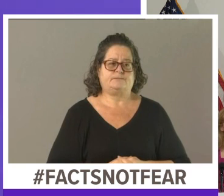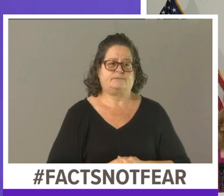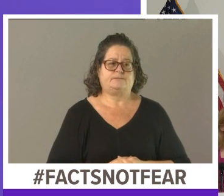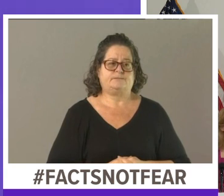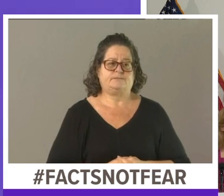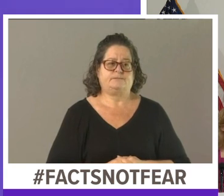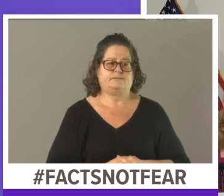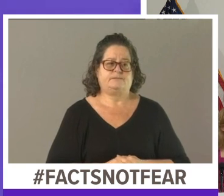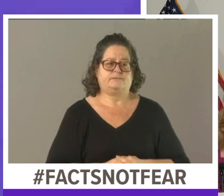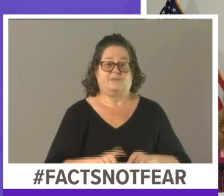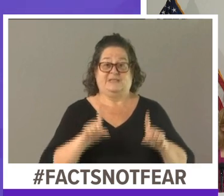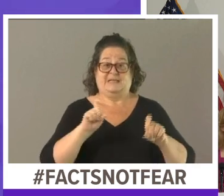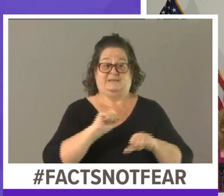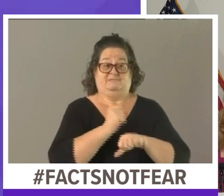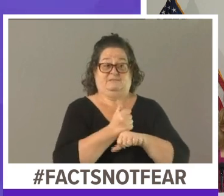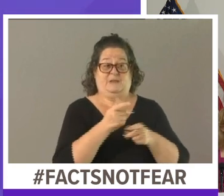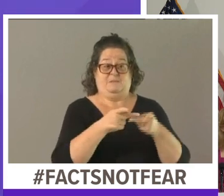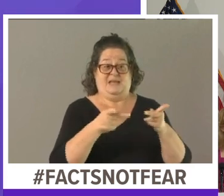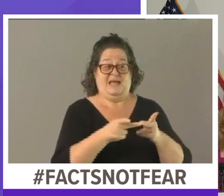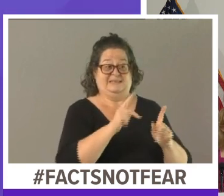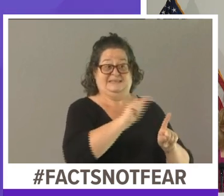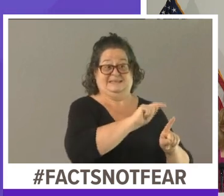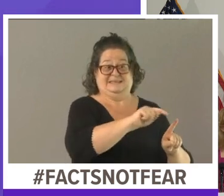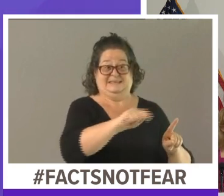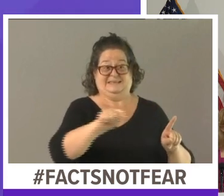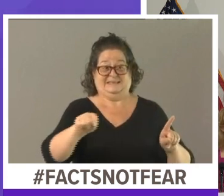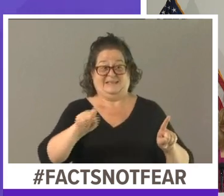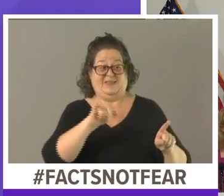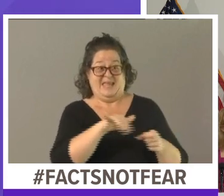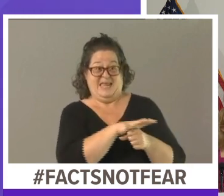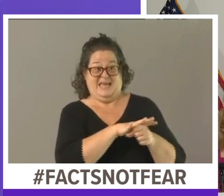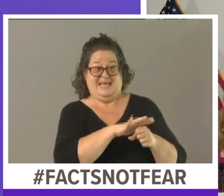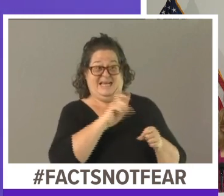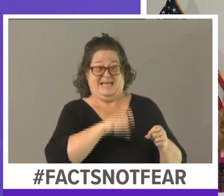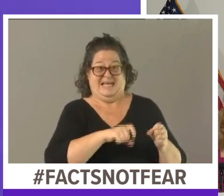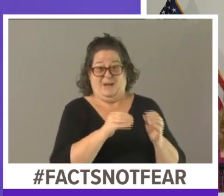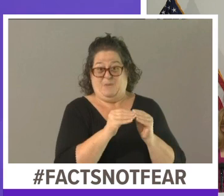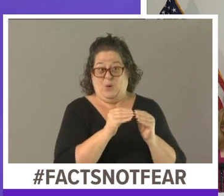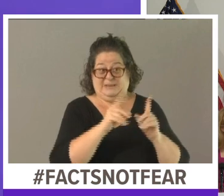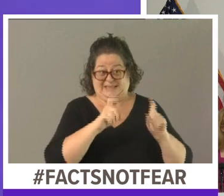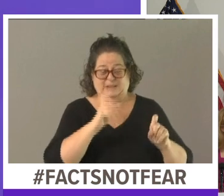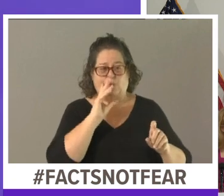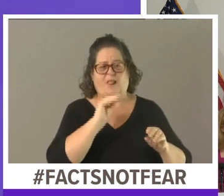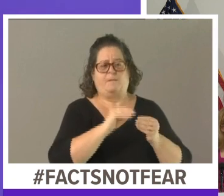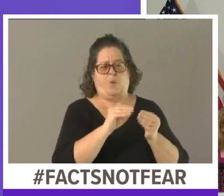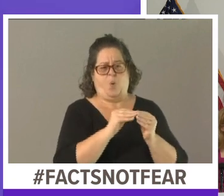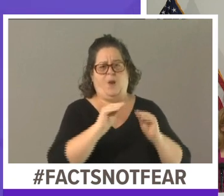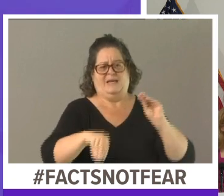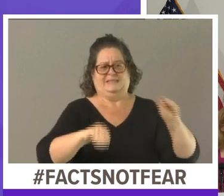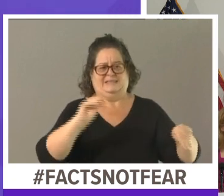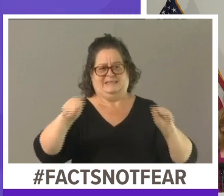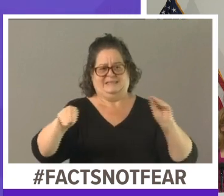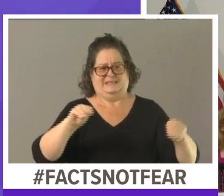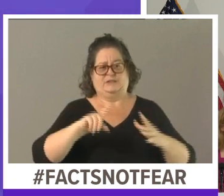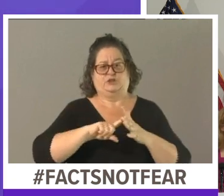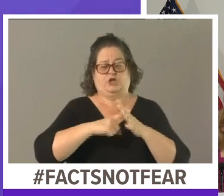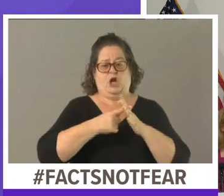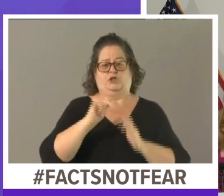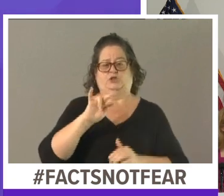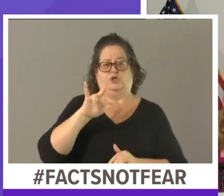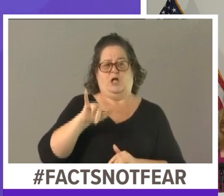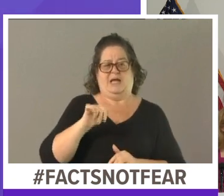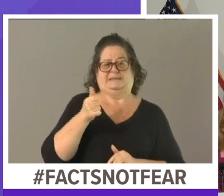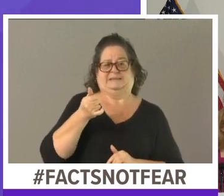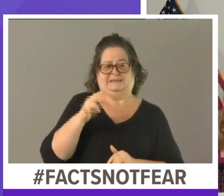sites for areas that need it. This is going to begin July 17th for 12 straight days. And I want